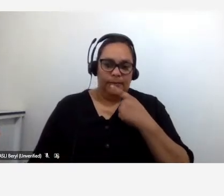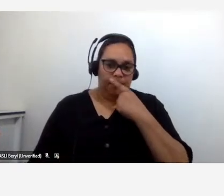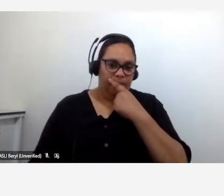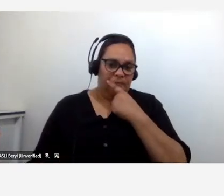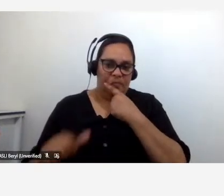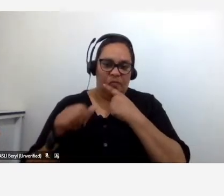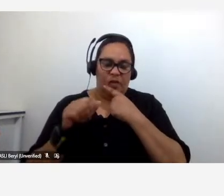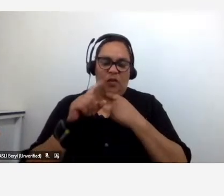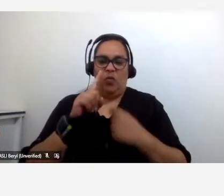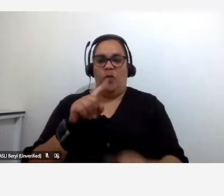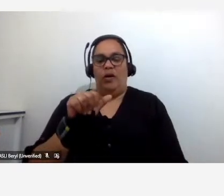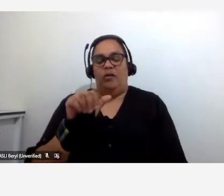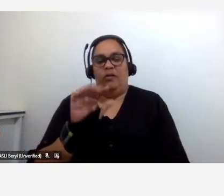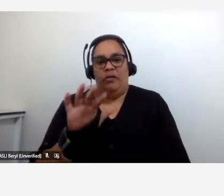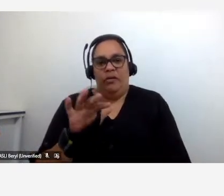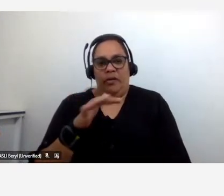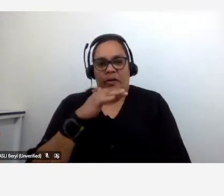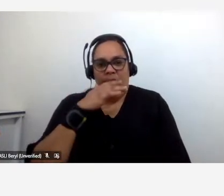165.